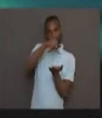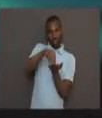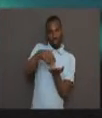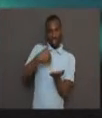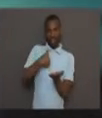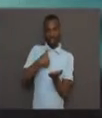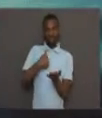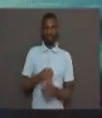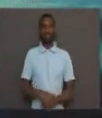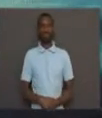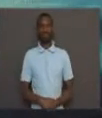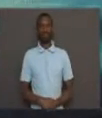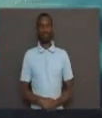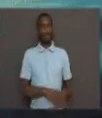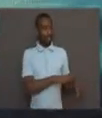neutrons.